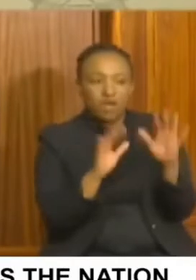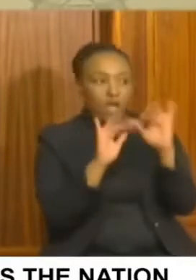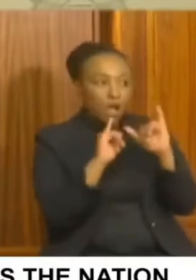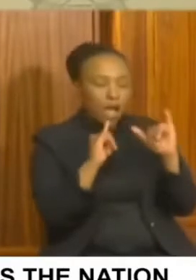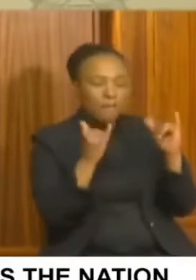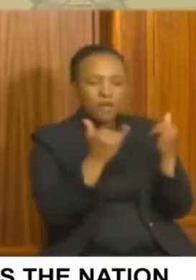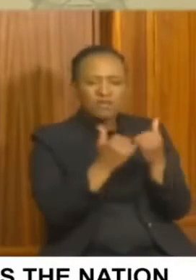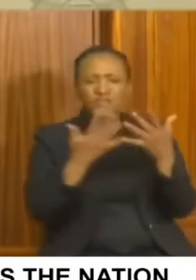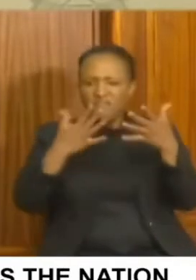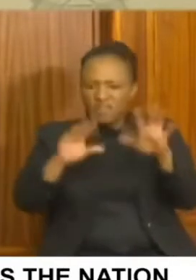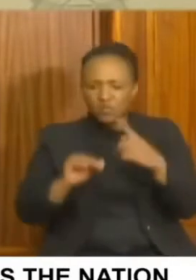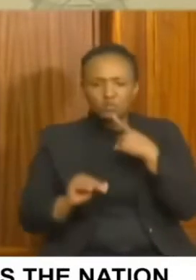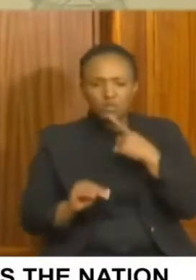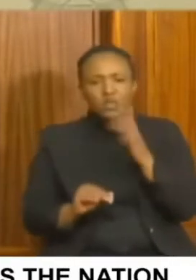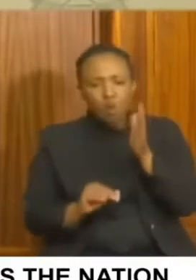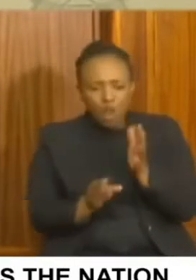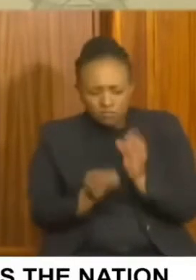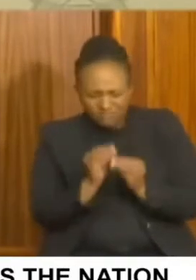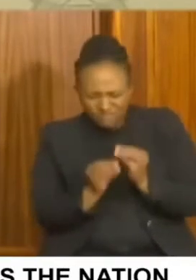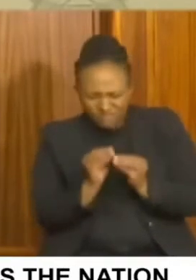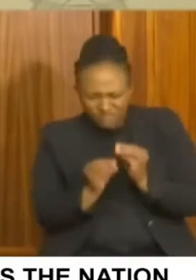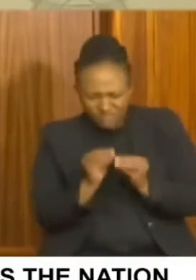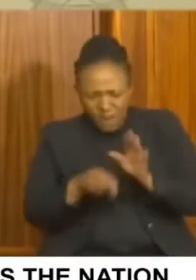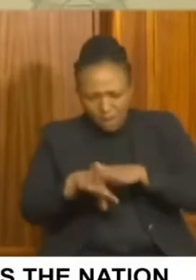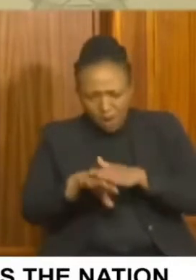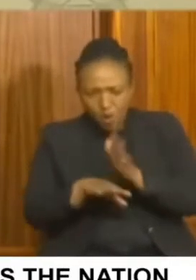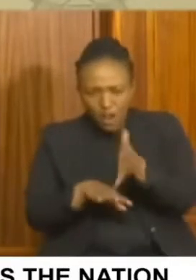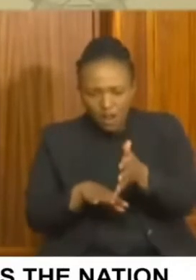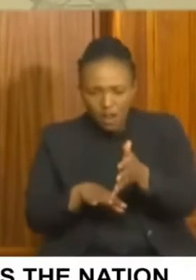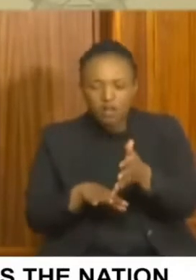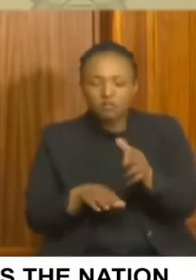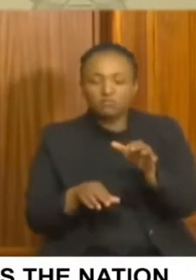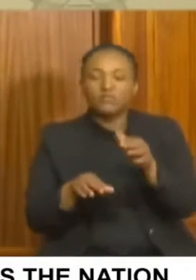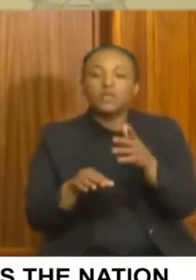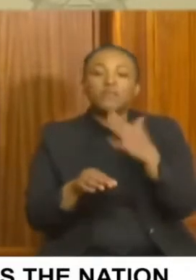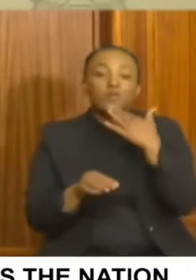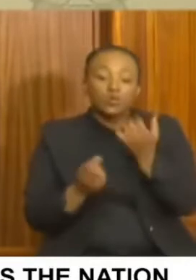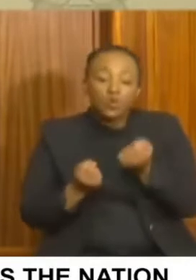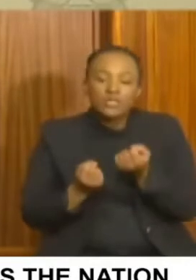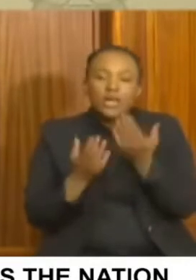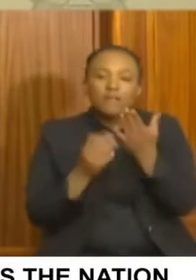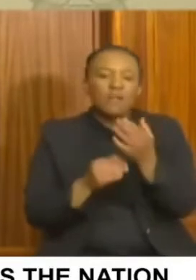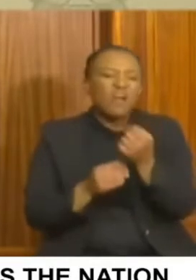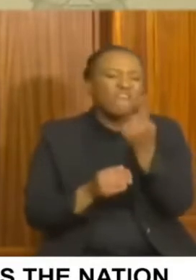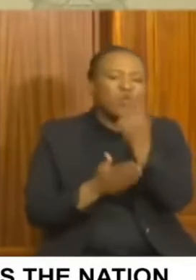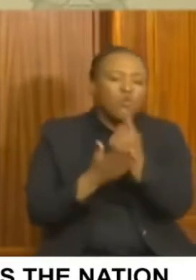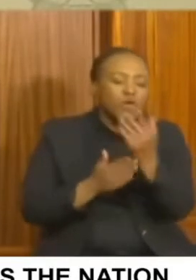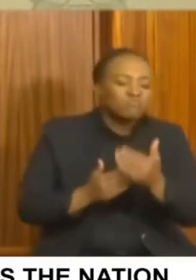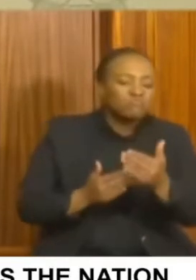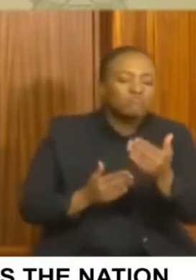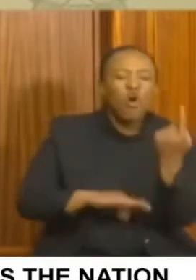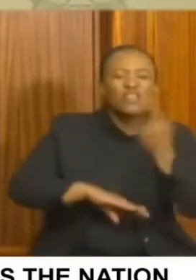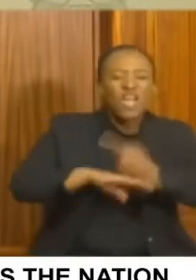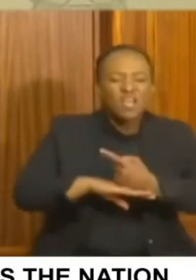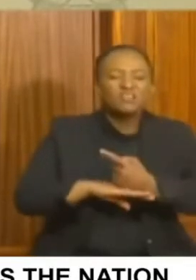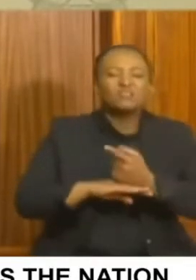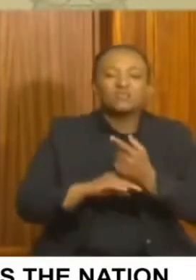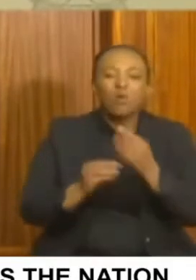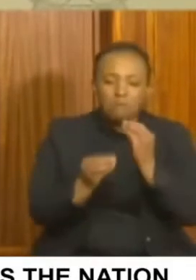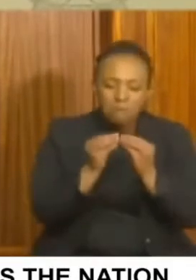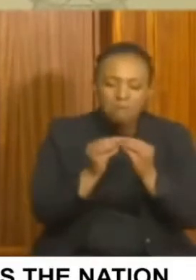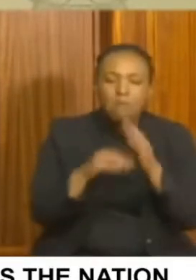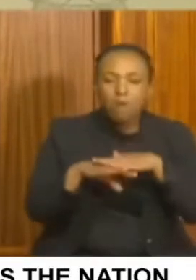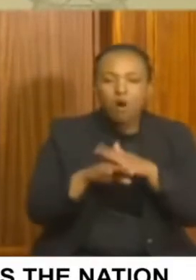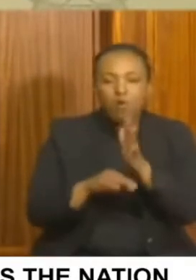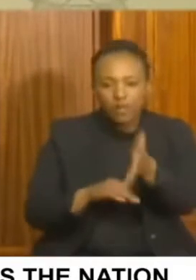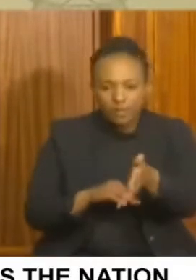to significantly ramp up production and begin supplying the country within the next few weeks. So how's the vaccine apartheid,